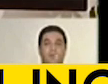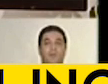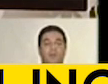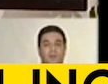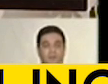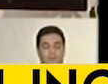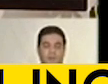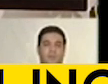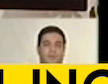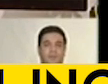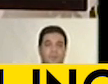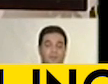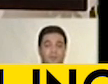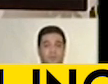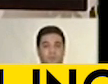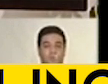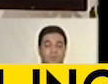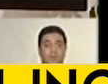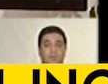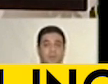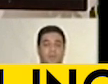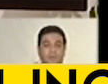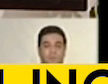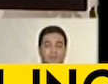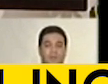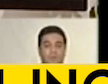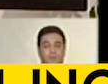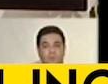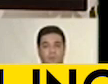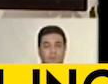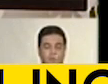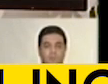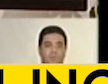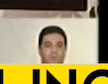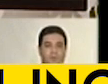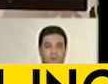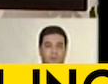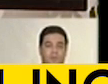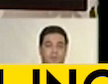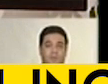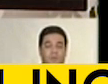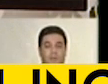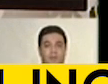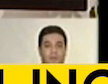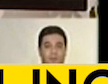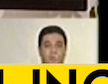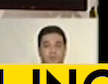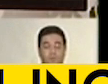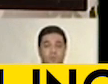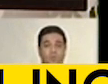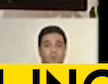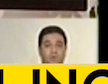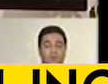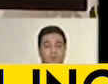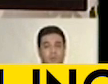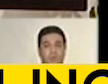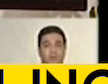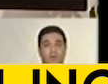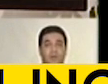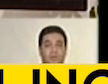Assalomu alaykum aziz o'quvchilar. Navbatdagi adabiyot darsimizni boshlaymiz. Aziz o'quvchilar, o'tilgan darsda sizlar